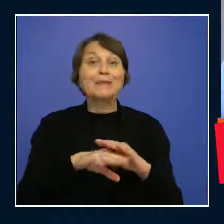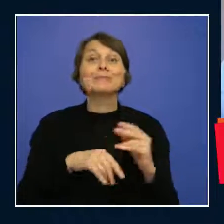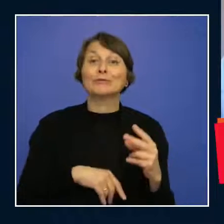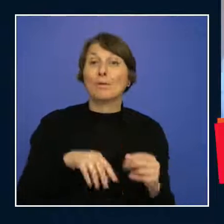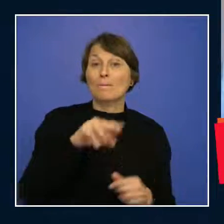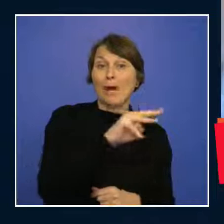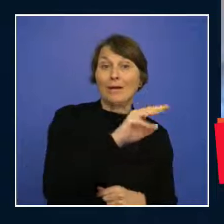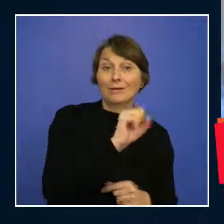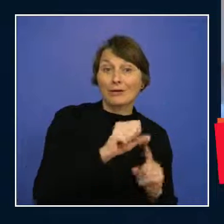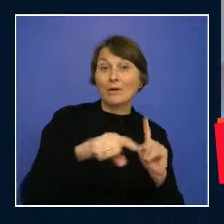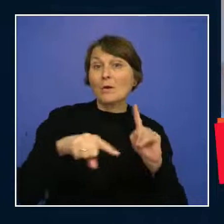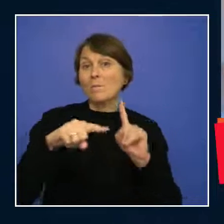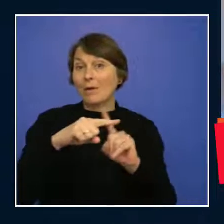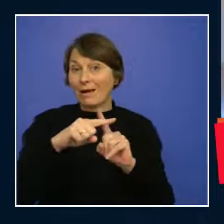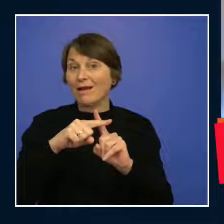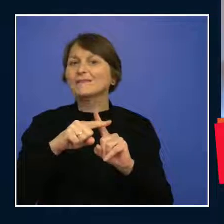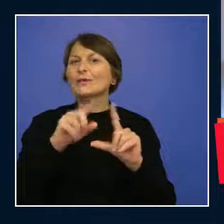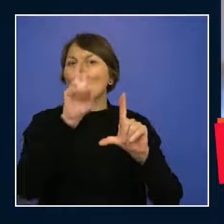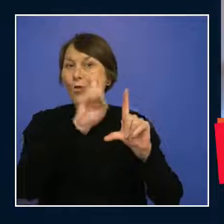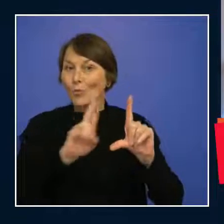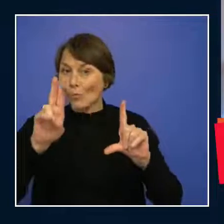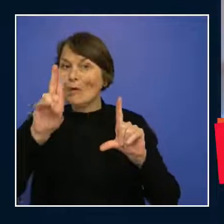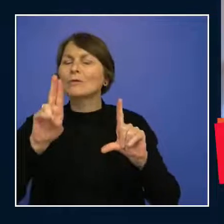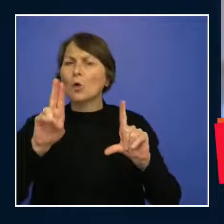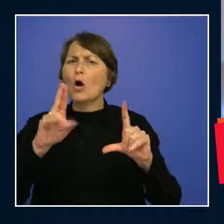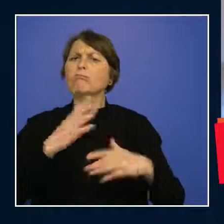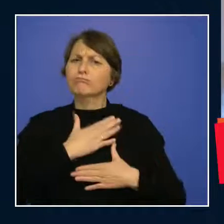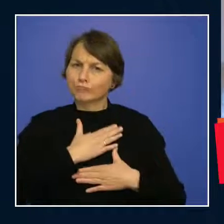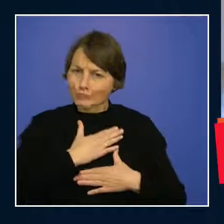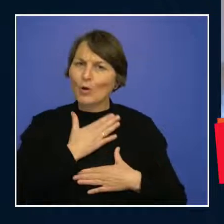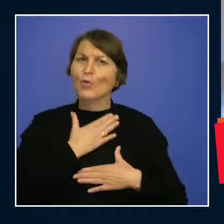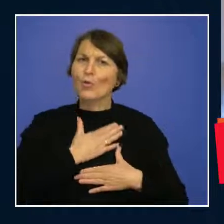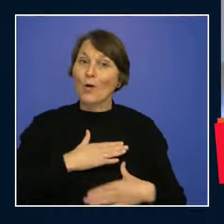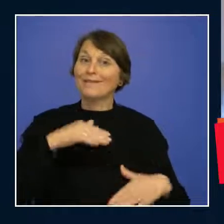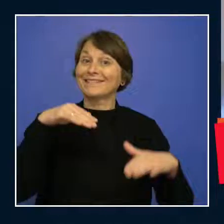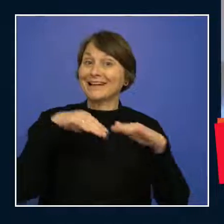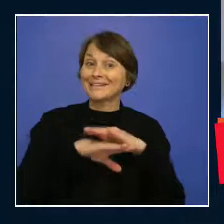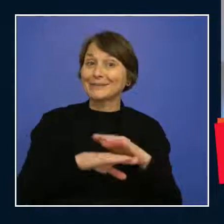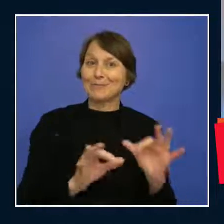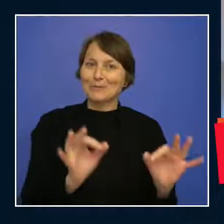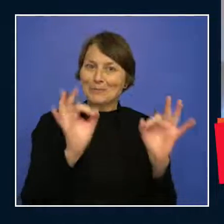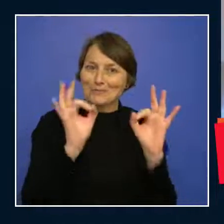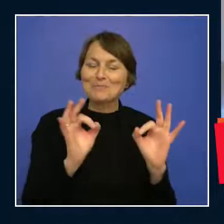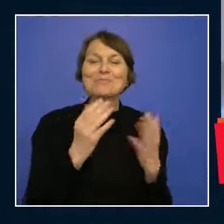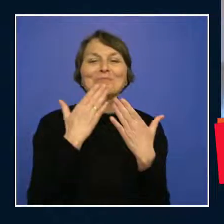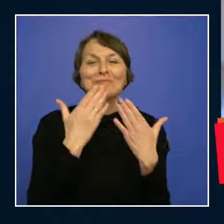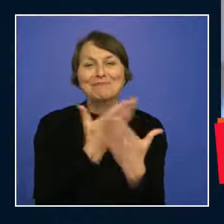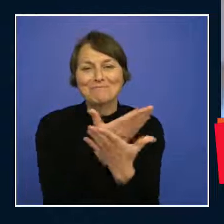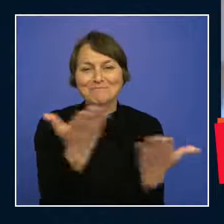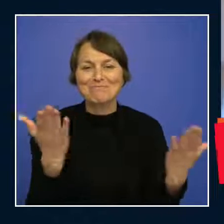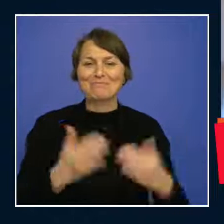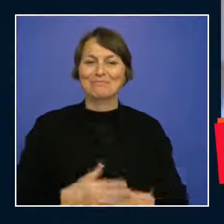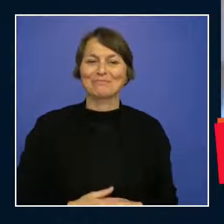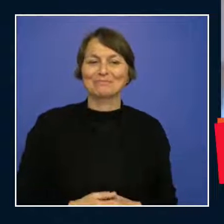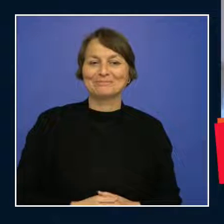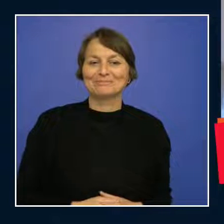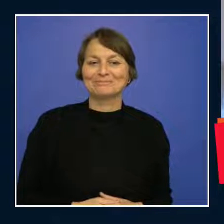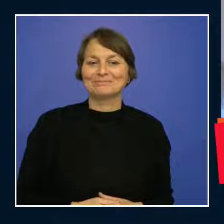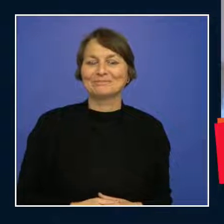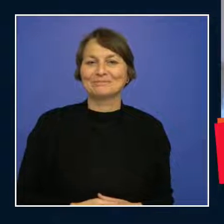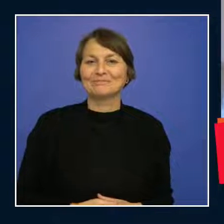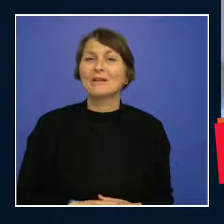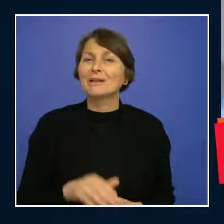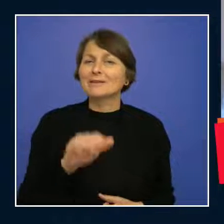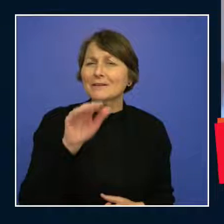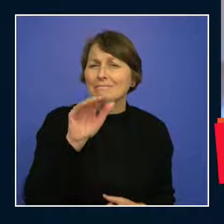and Umbraco and their commitment to accessibility. Thank you very much. I also want to bring attention to the